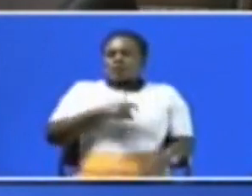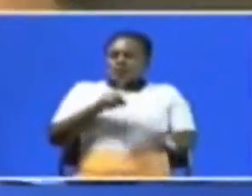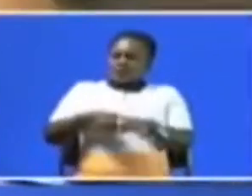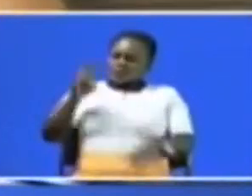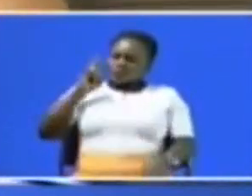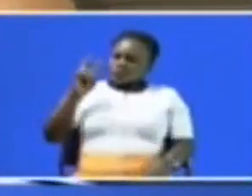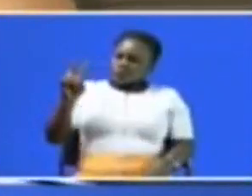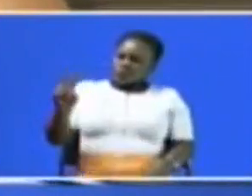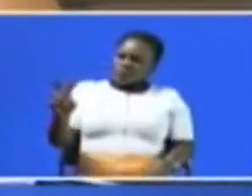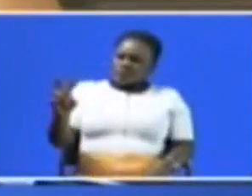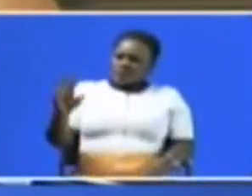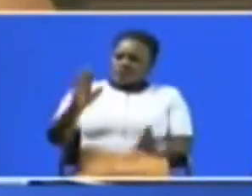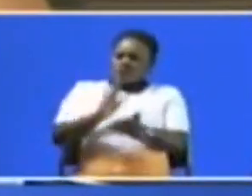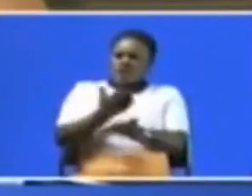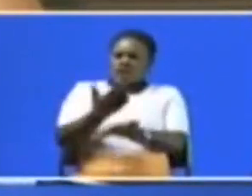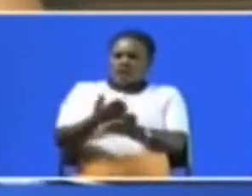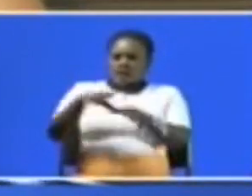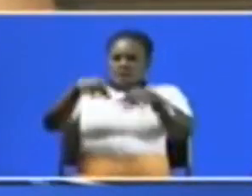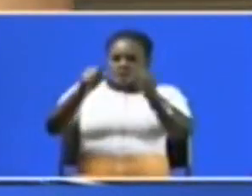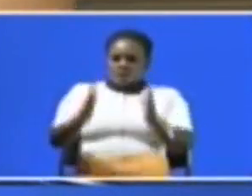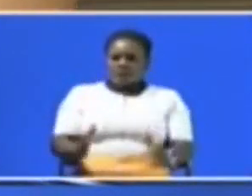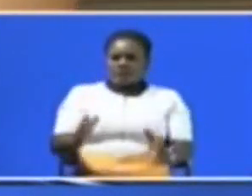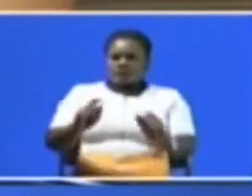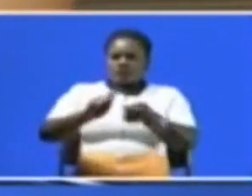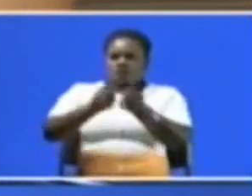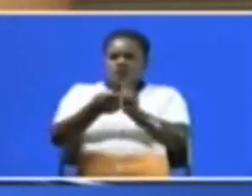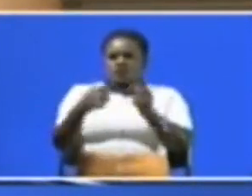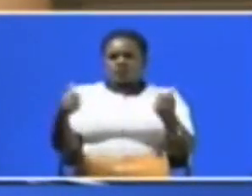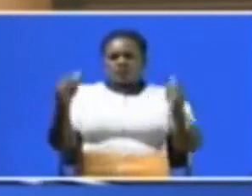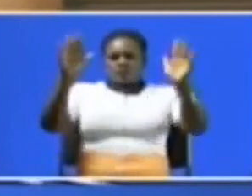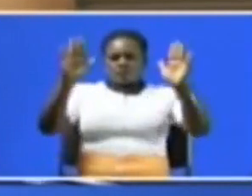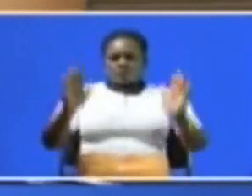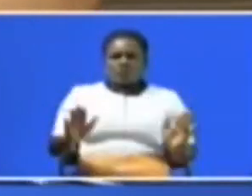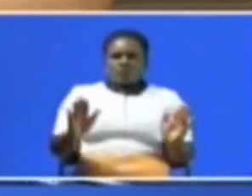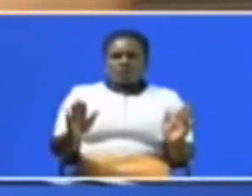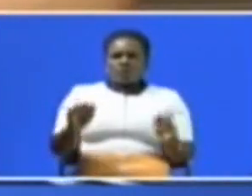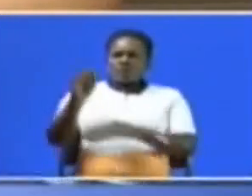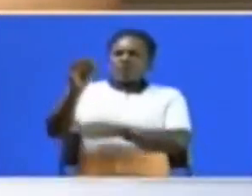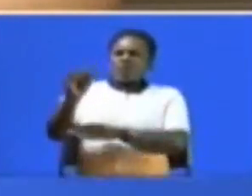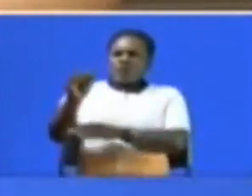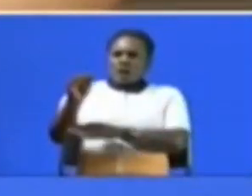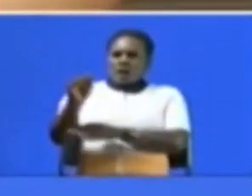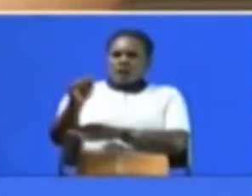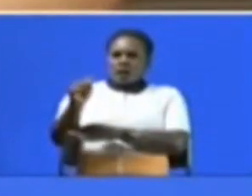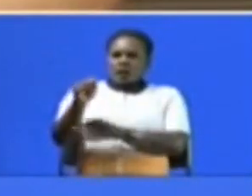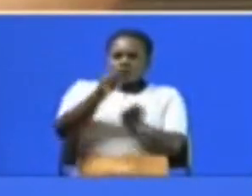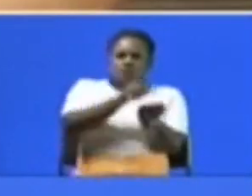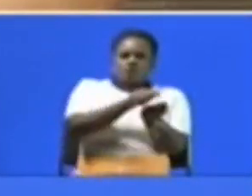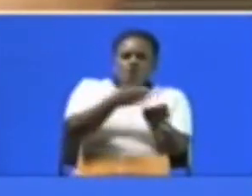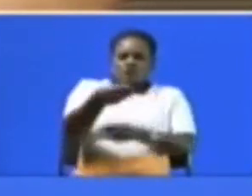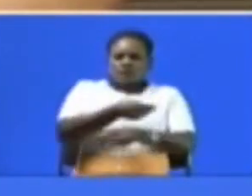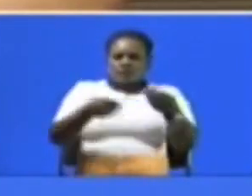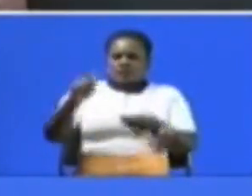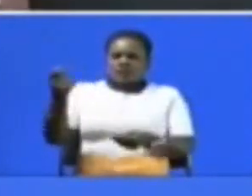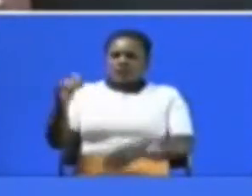when you look at the shareholding, it has not changed. So it will be indeed important maybe to call the Nairobi Stock Exchange, because Kenya